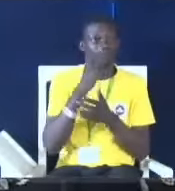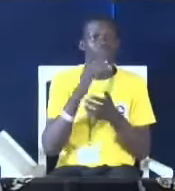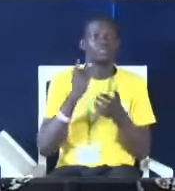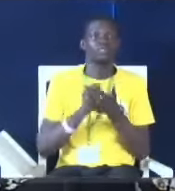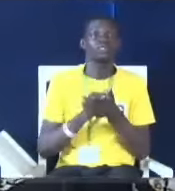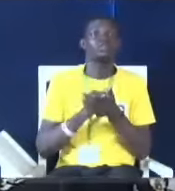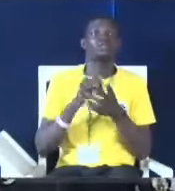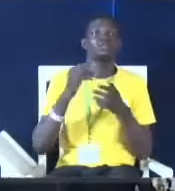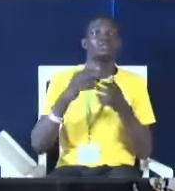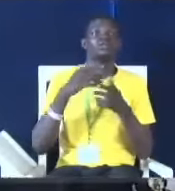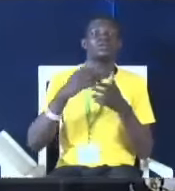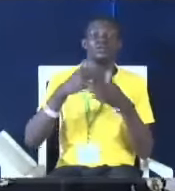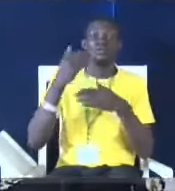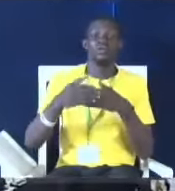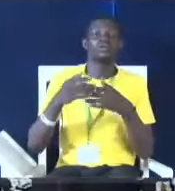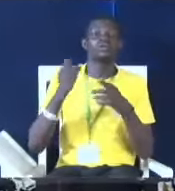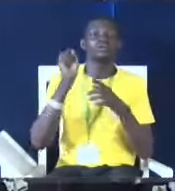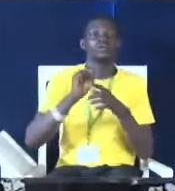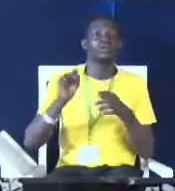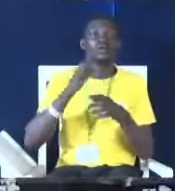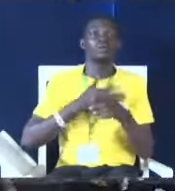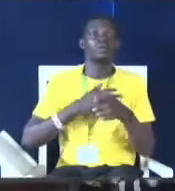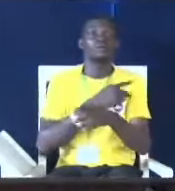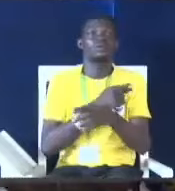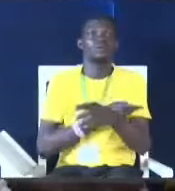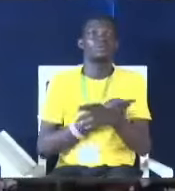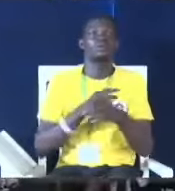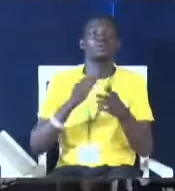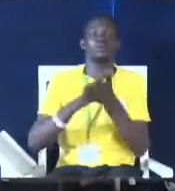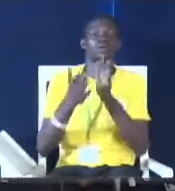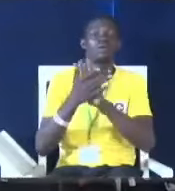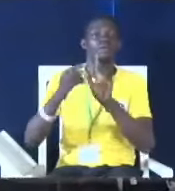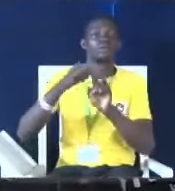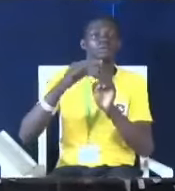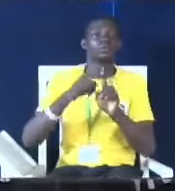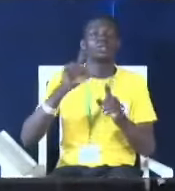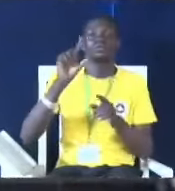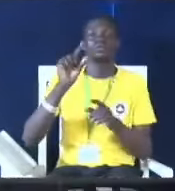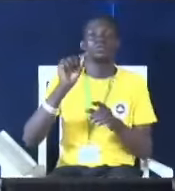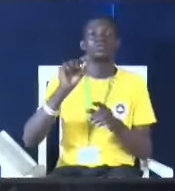that the following day, Saturday, my pregnancy test should come positive. And